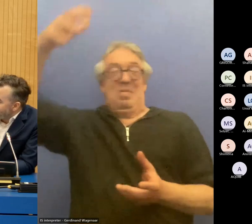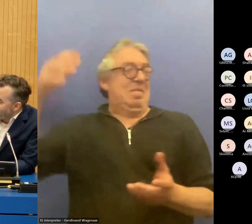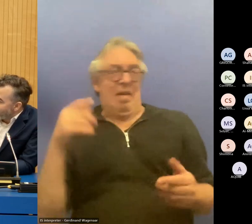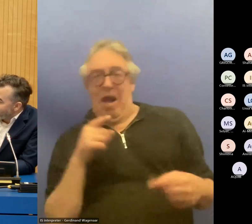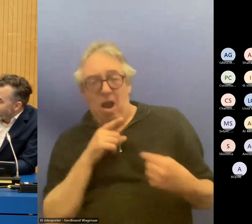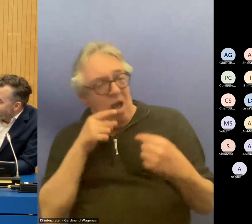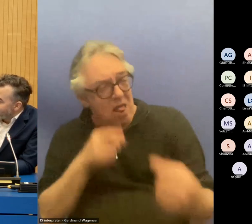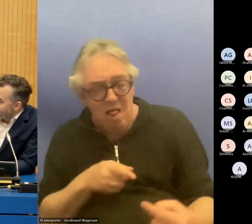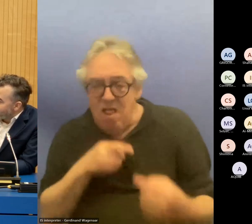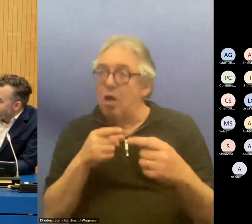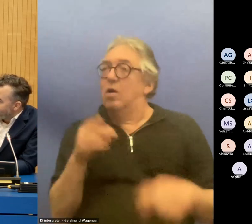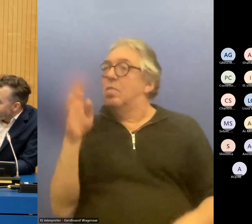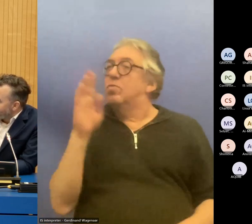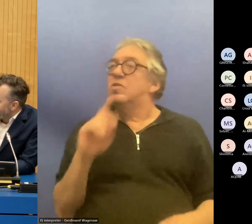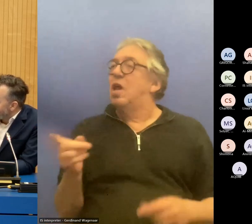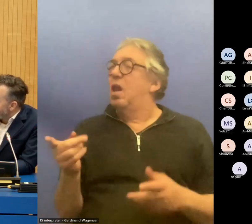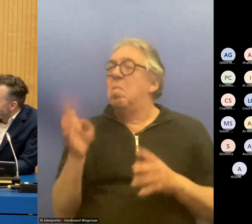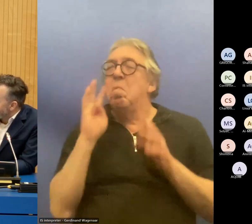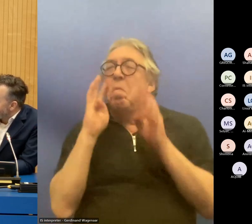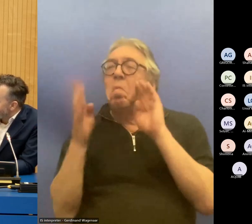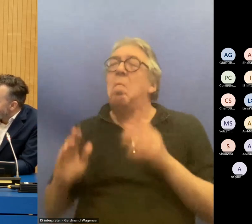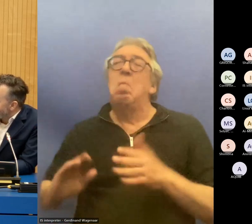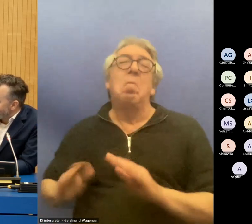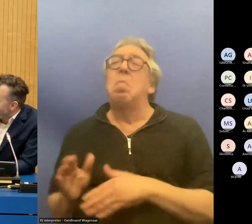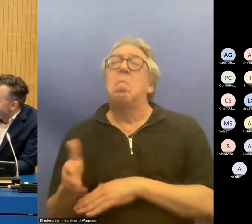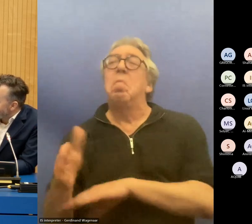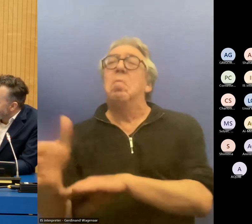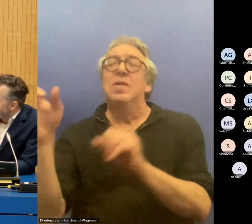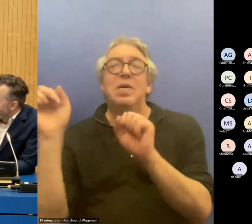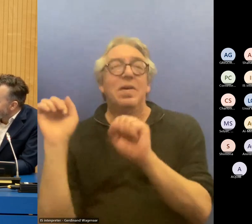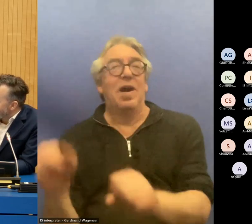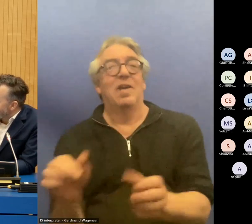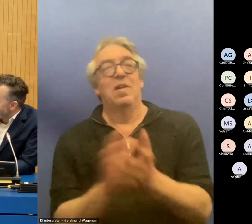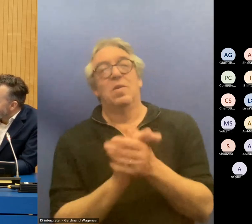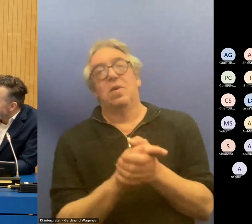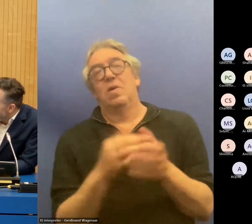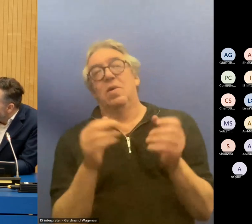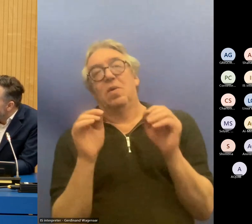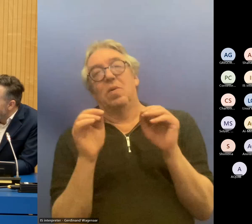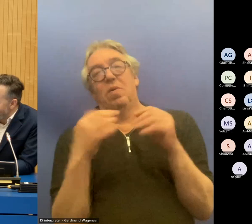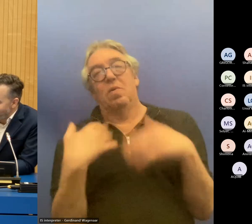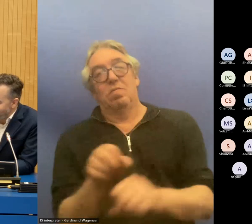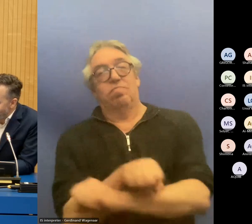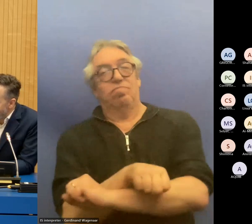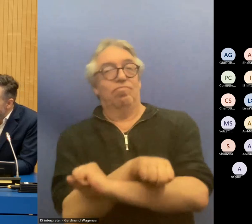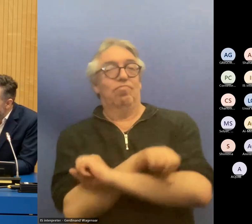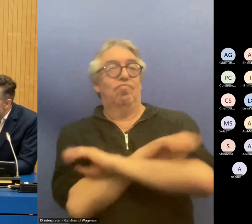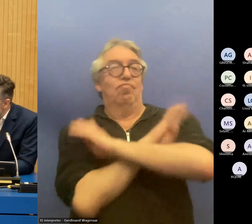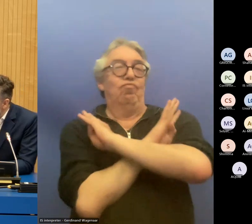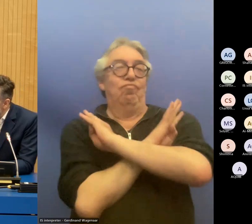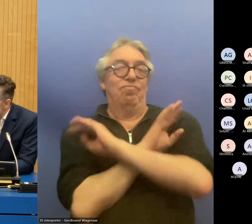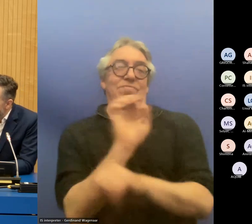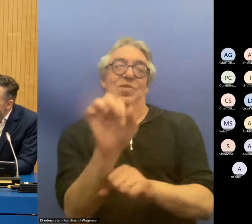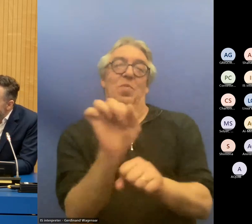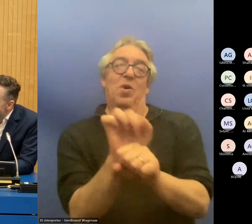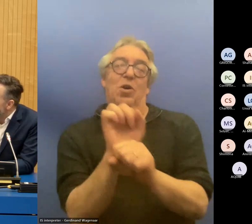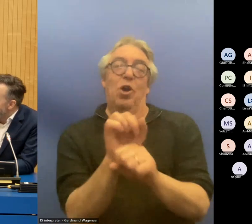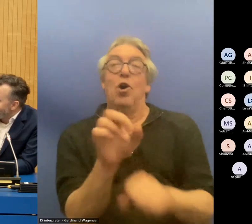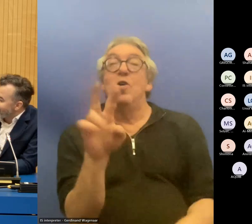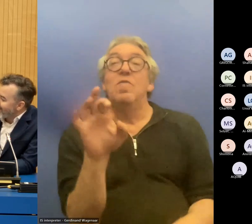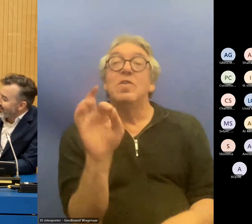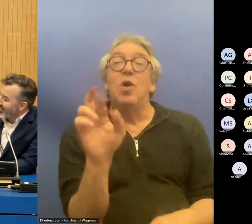love seeing what you're able to do in the context of your work. It's really, really beautiful. So very, very well done, Victor. I'm